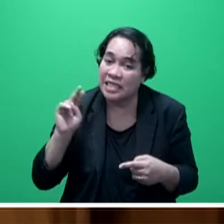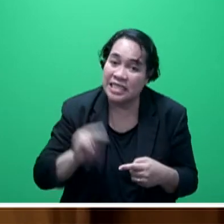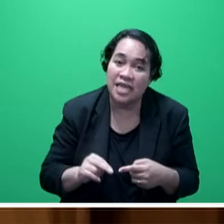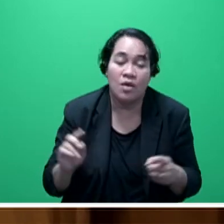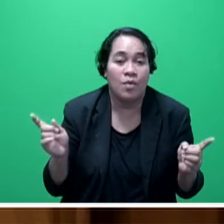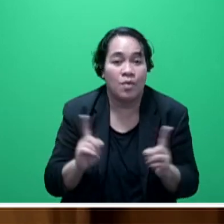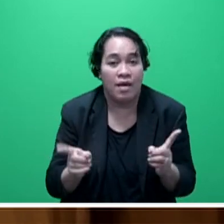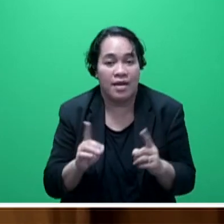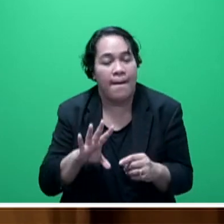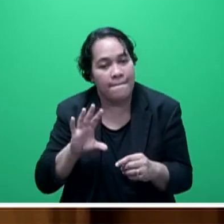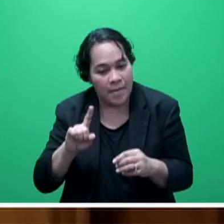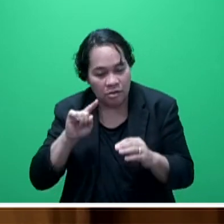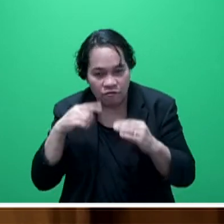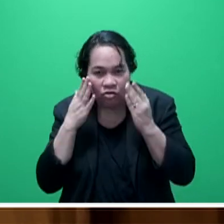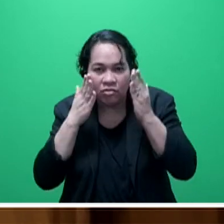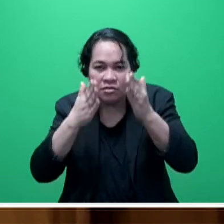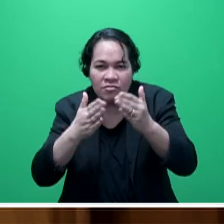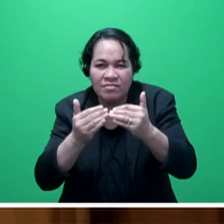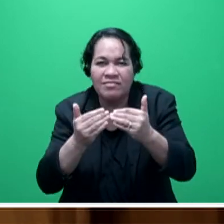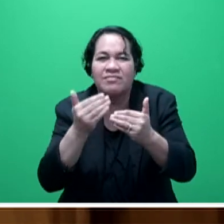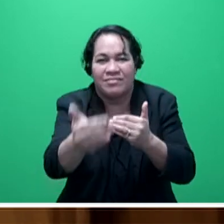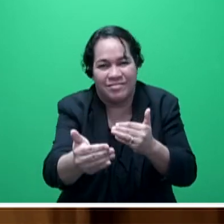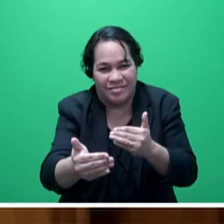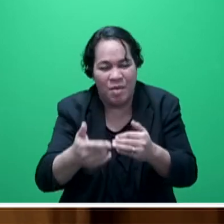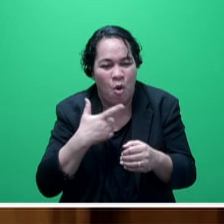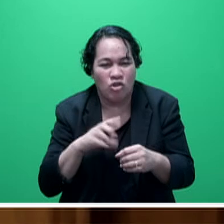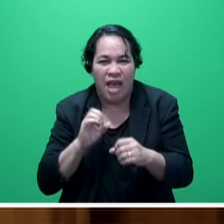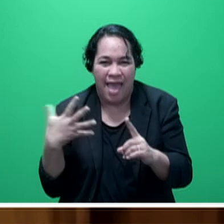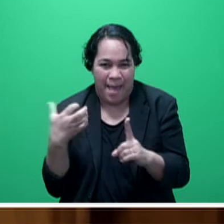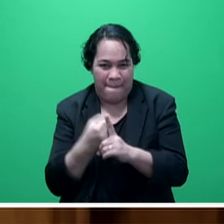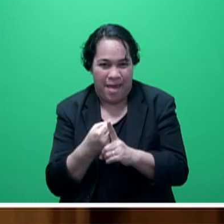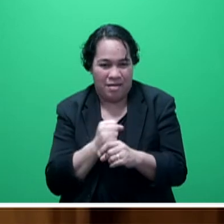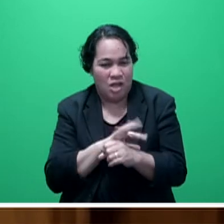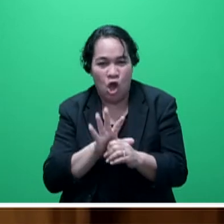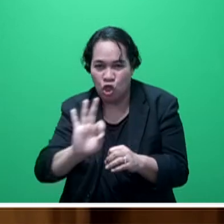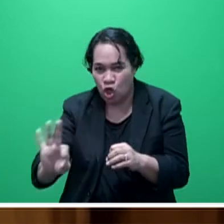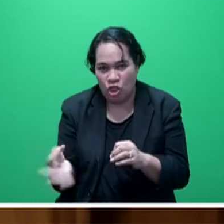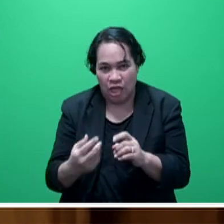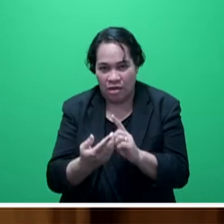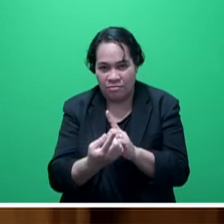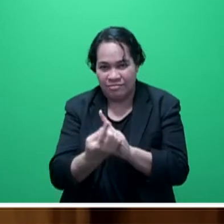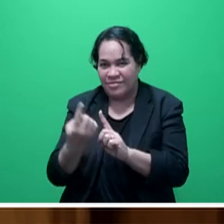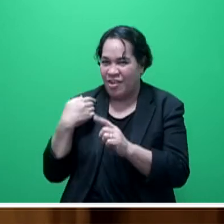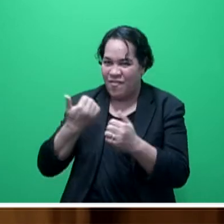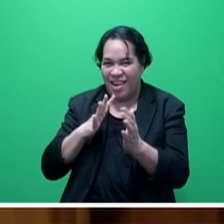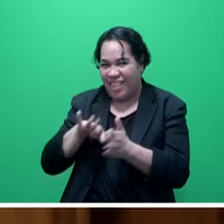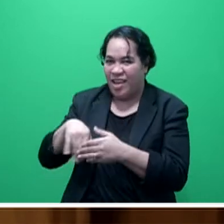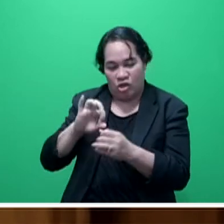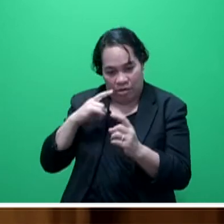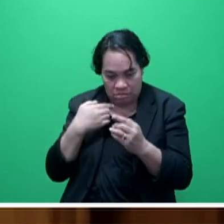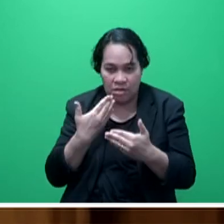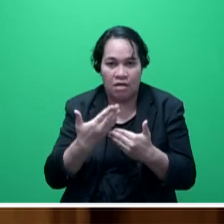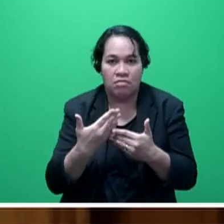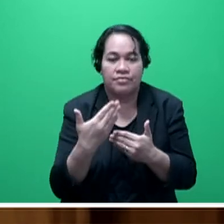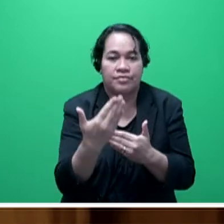we all need to be forward-looking as the impacts of COVID-19 is yet to pass. In this regard, the Ministry of Fisheries